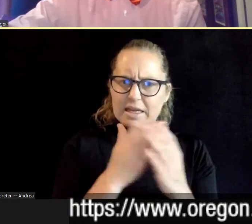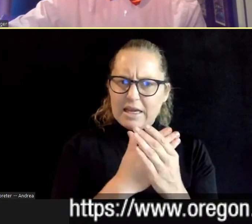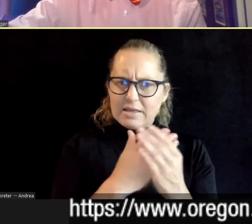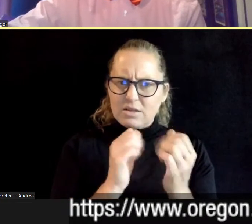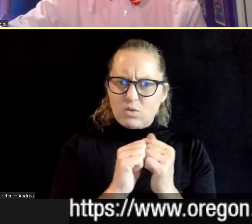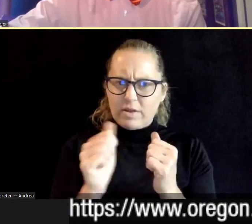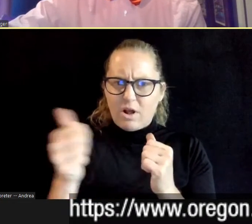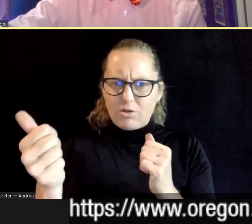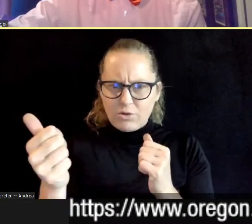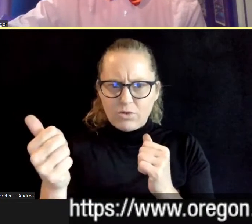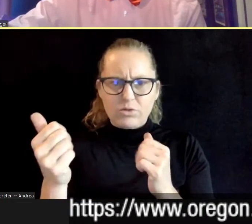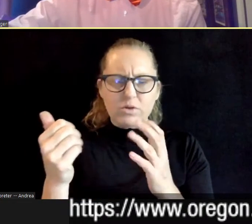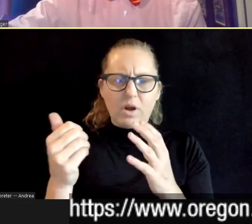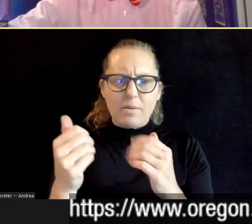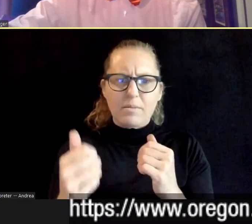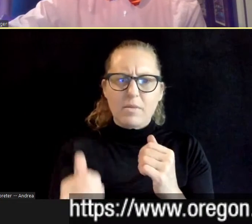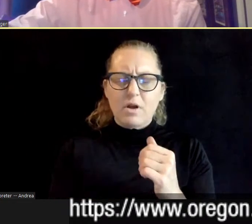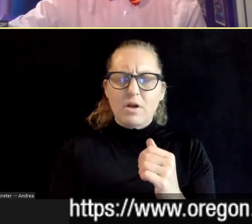We have